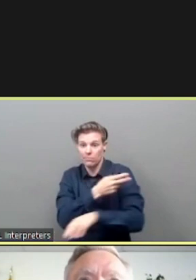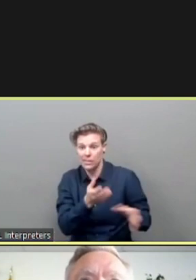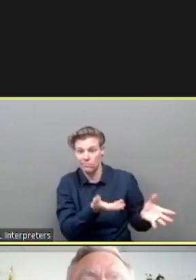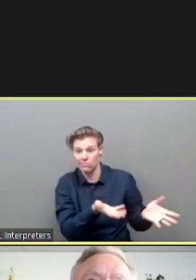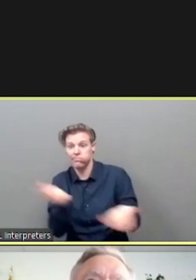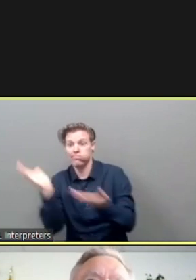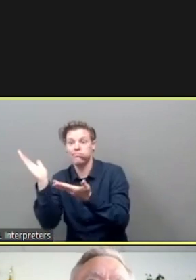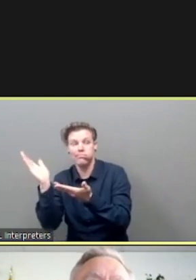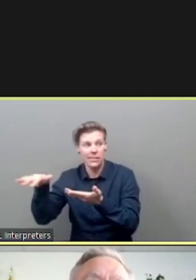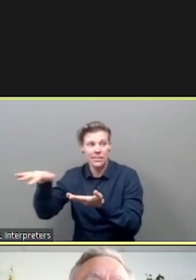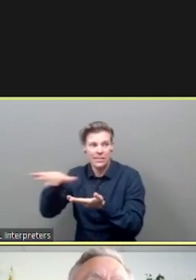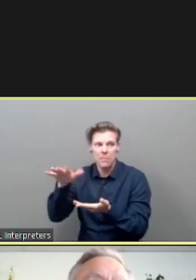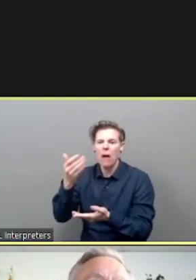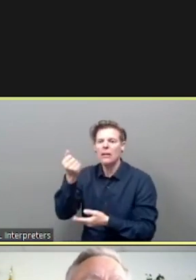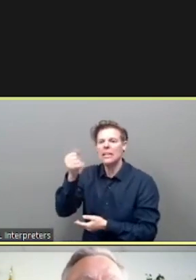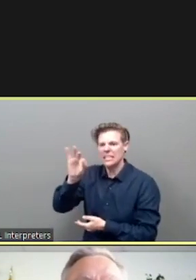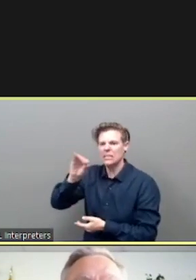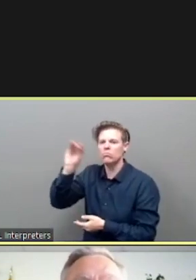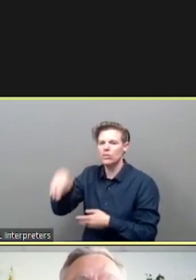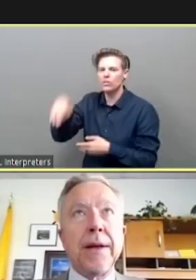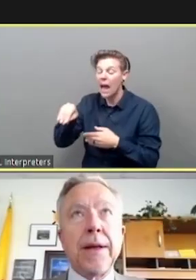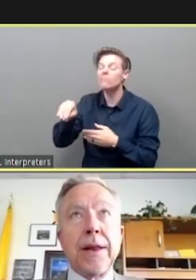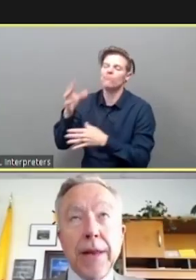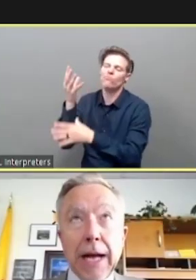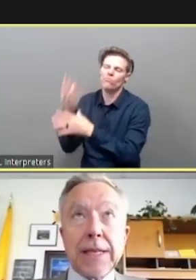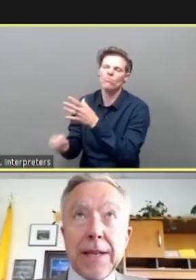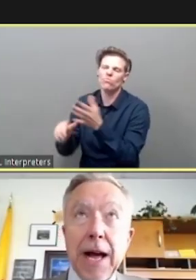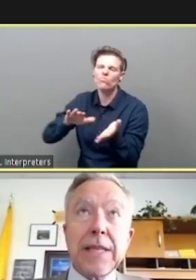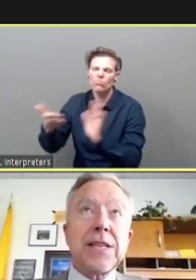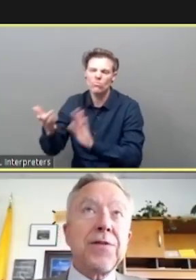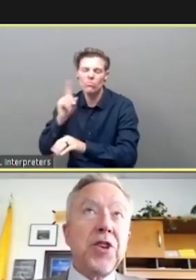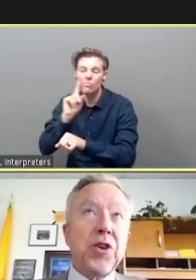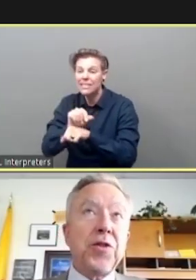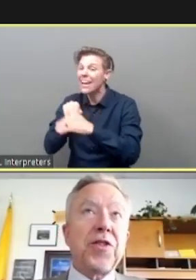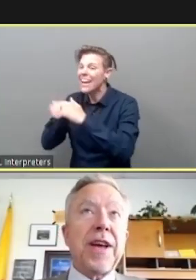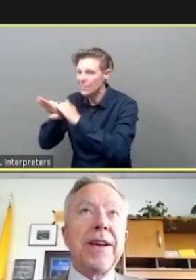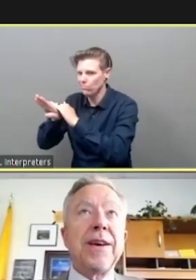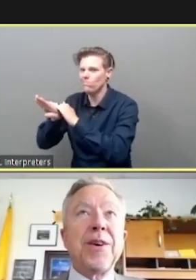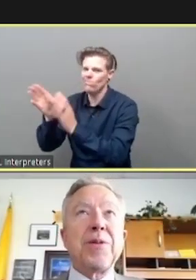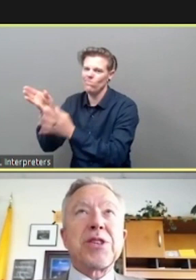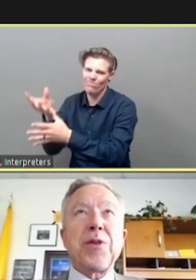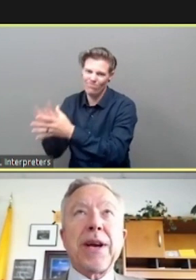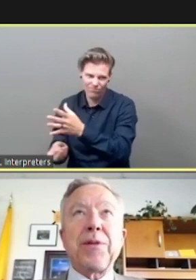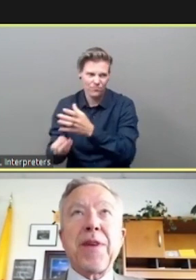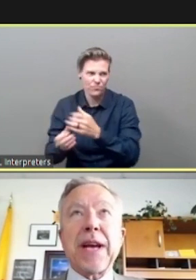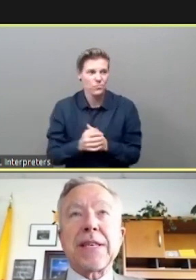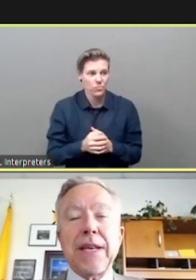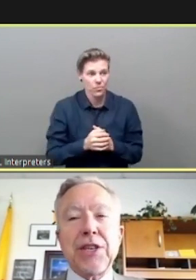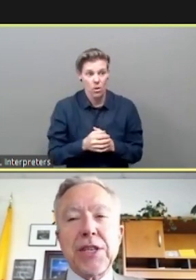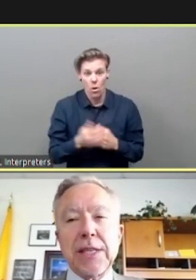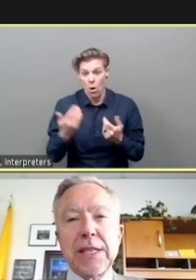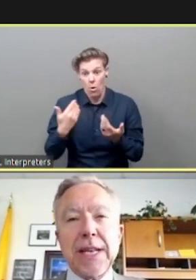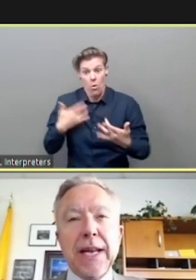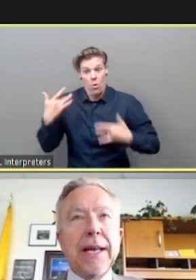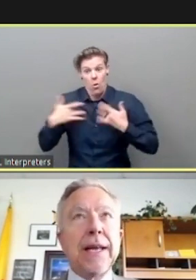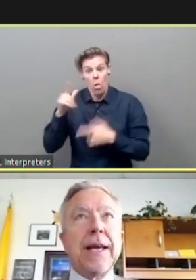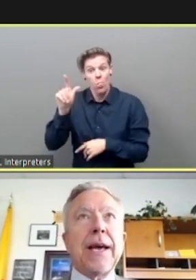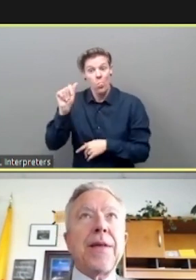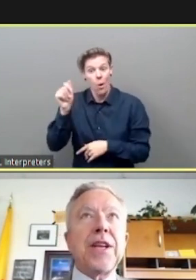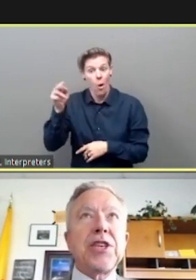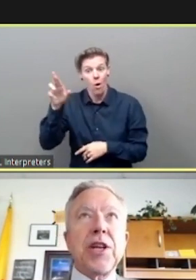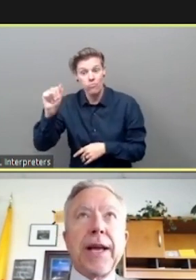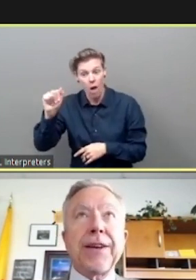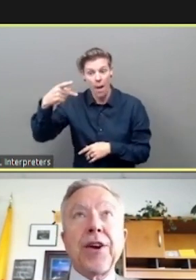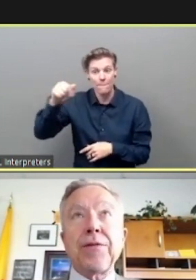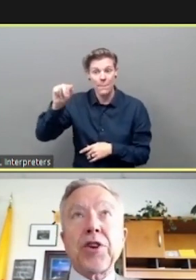go to Laura, who's going to give us an exciting update on lots and lots of news on what's going on with vaccinations in the state. And